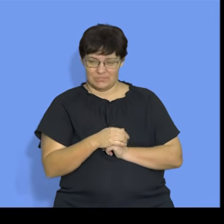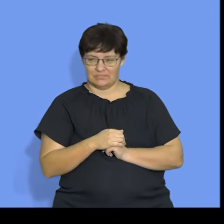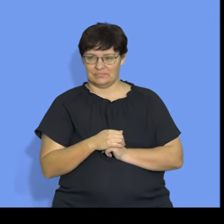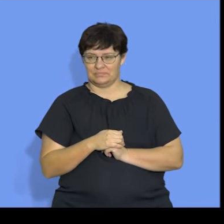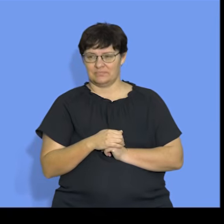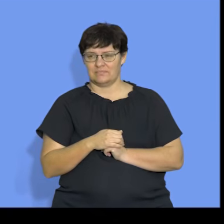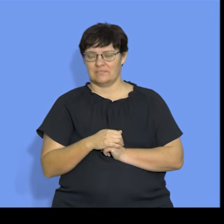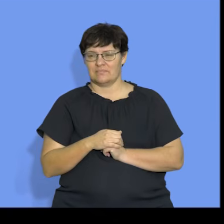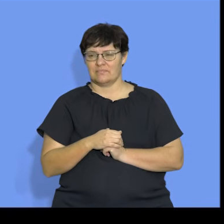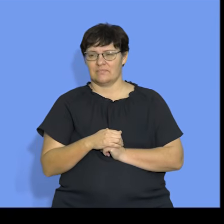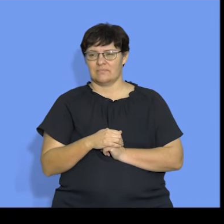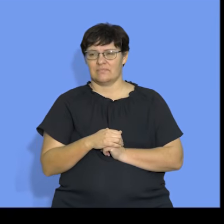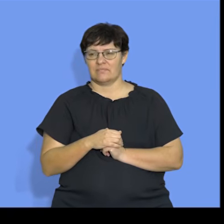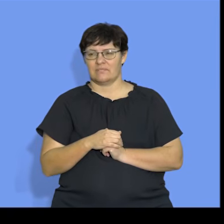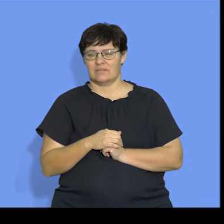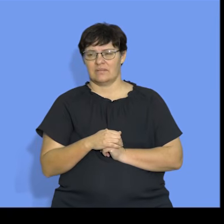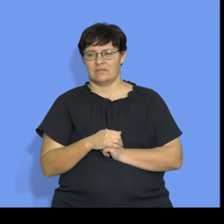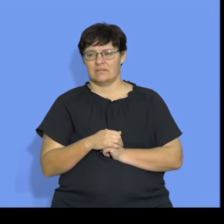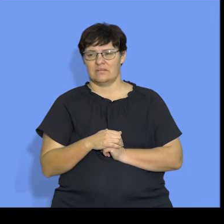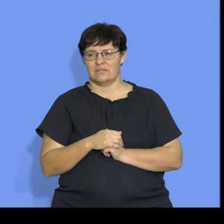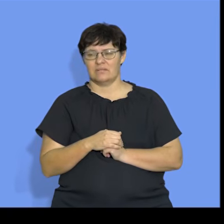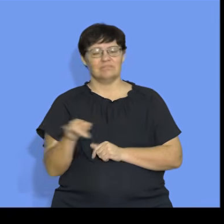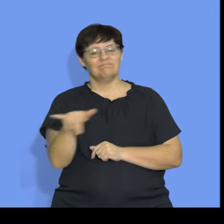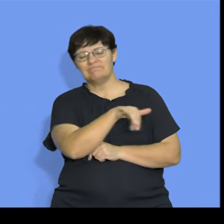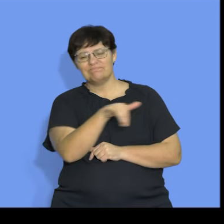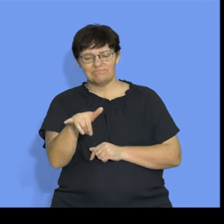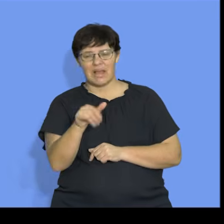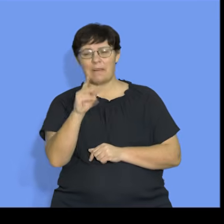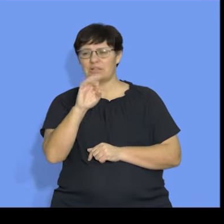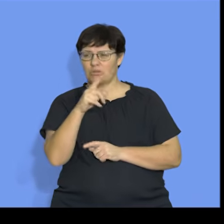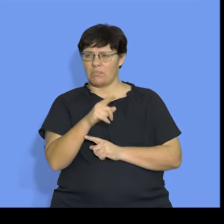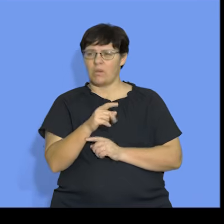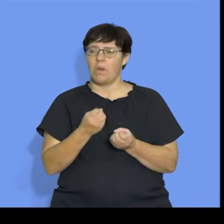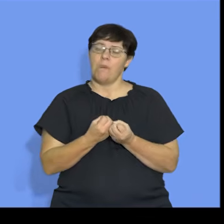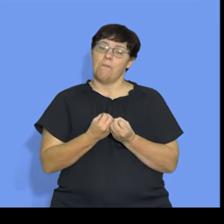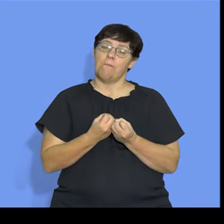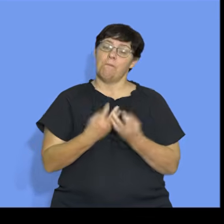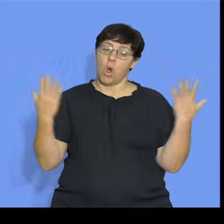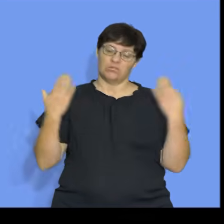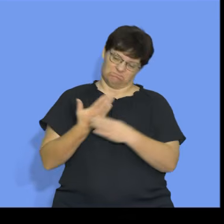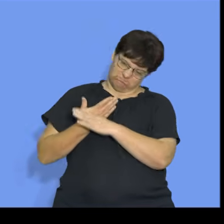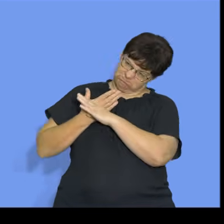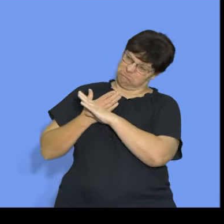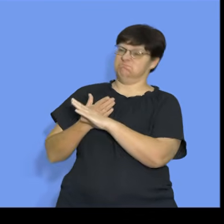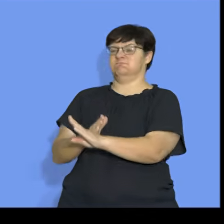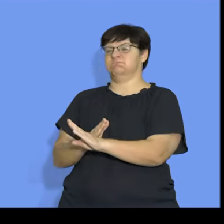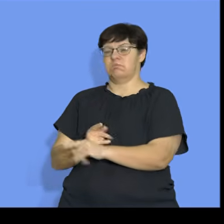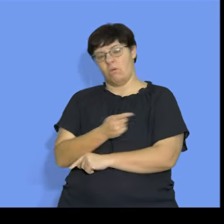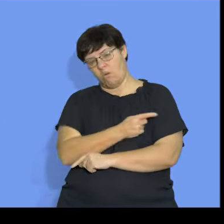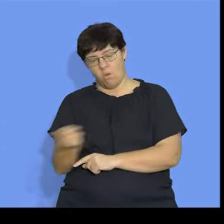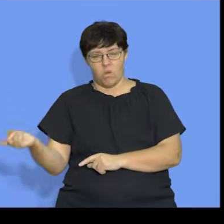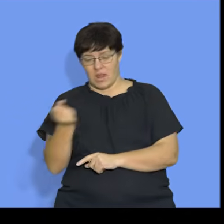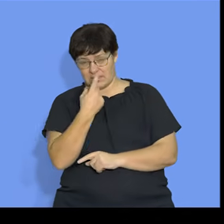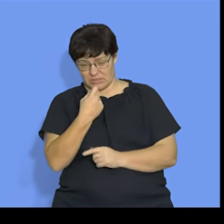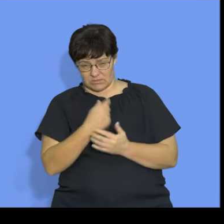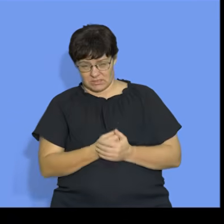used. Guys, which type of bacterium was the most resistant to all of the antibiotics? In